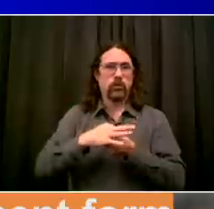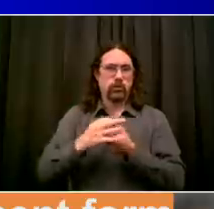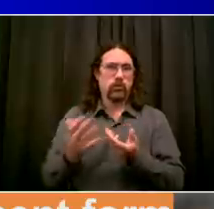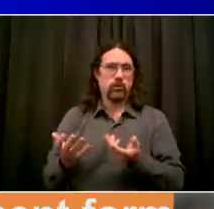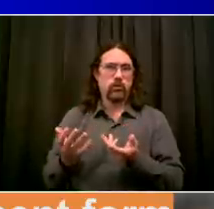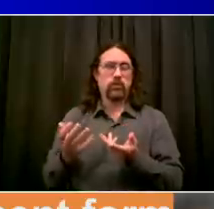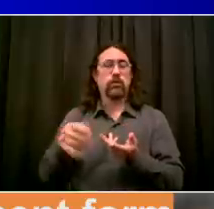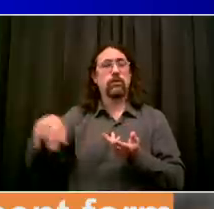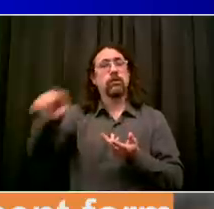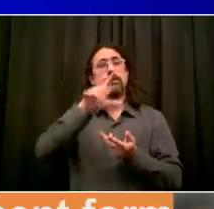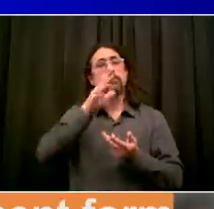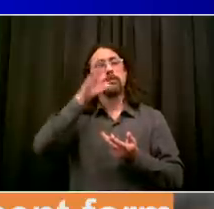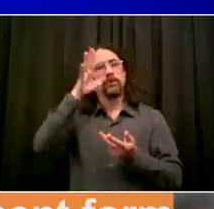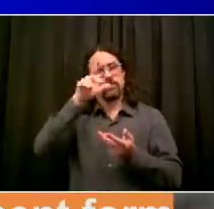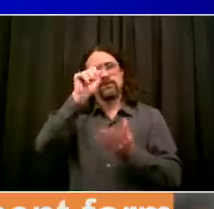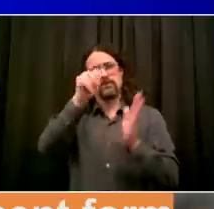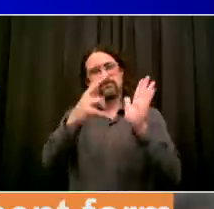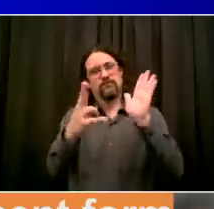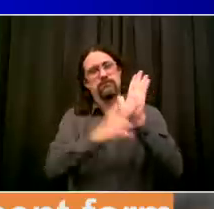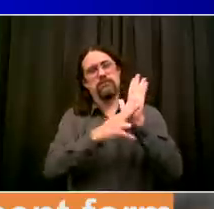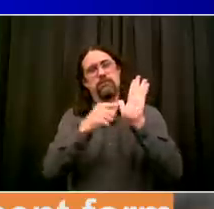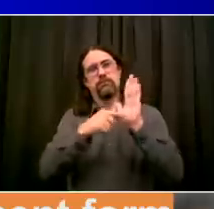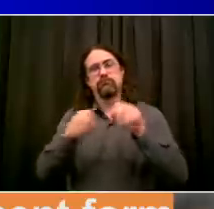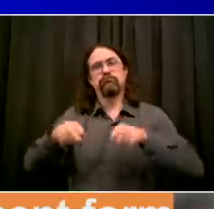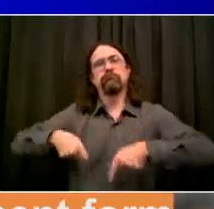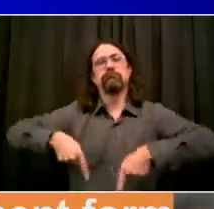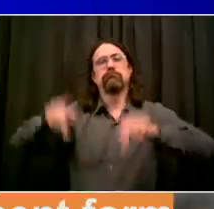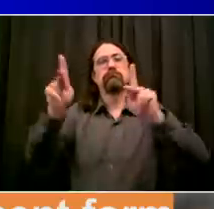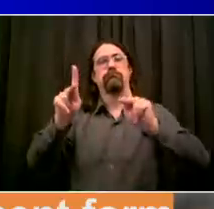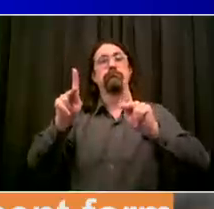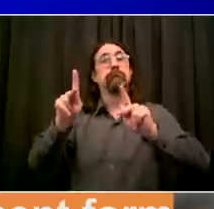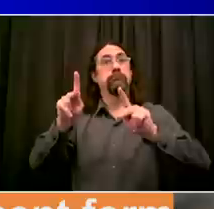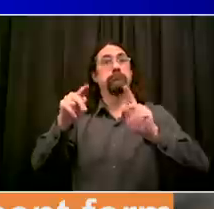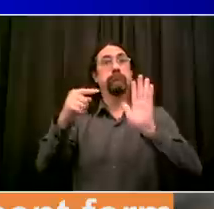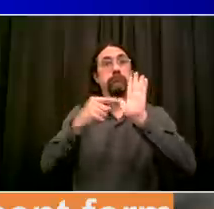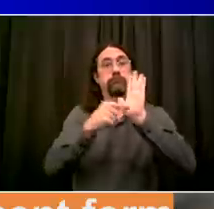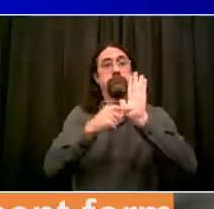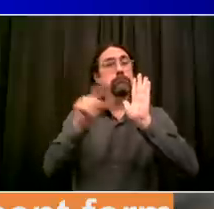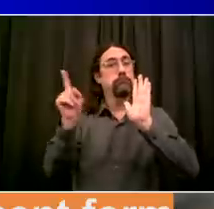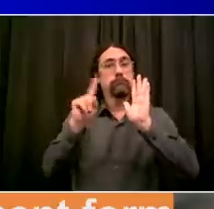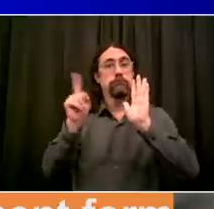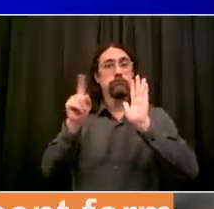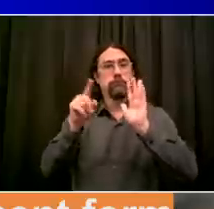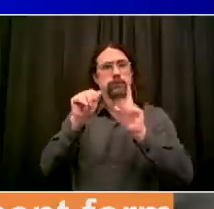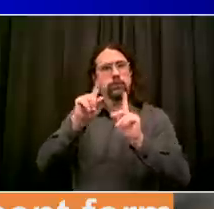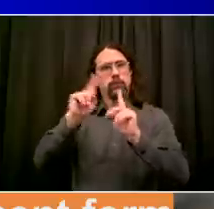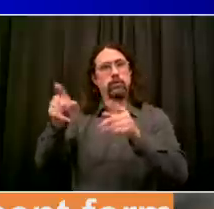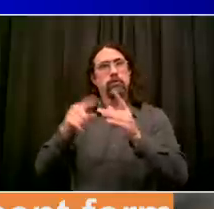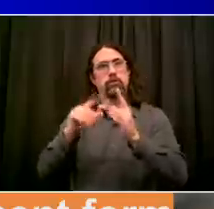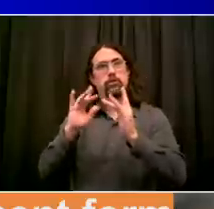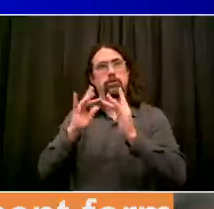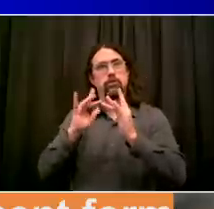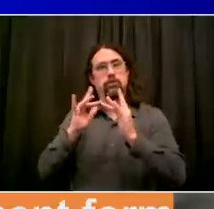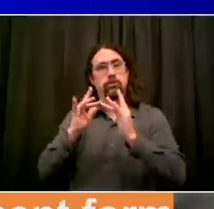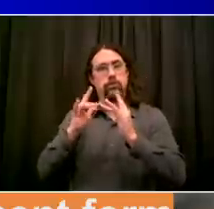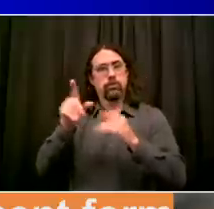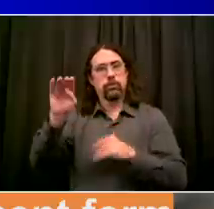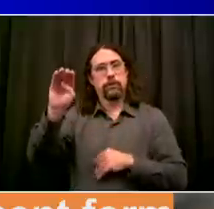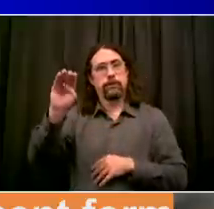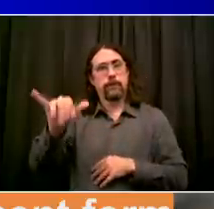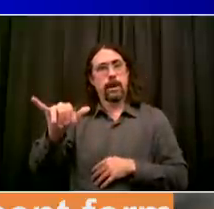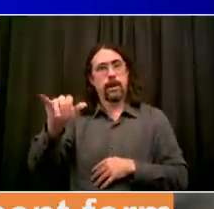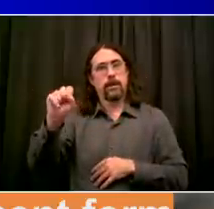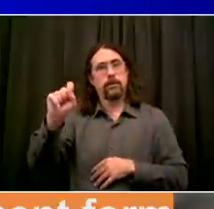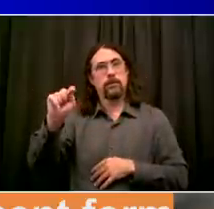NYC school account, and you get that at mystudent.nyc. So just go to mystudent.nyc, your own